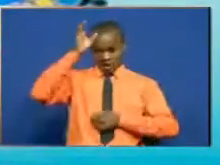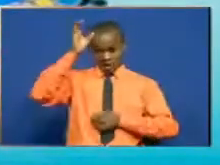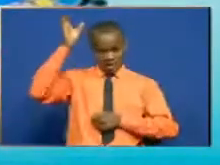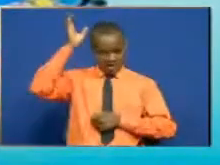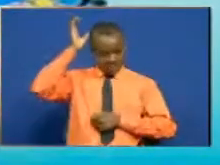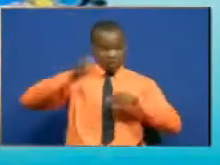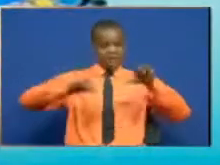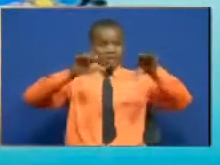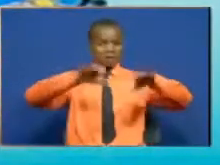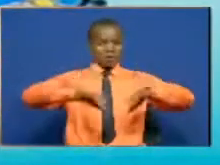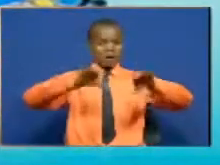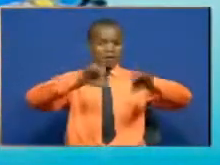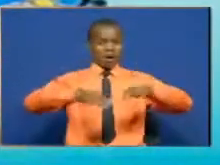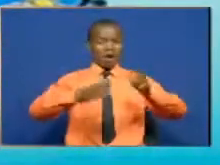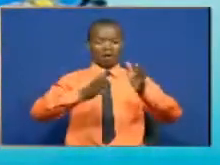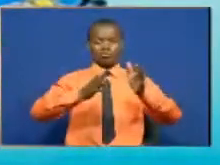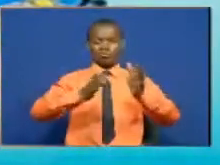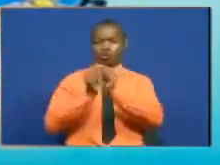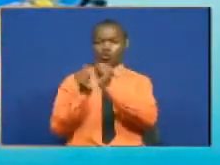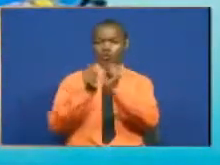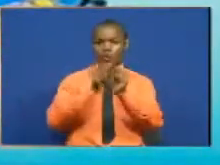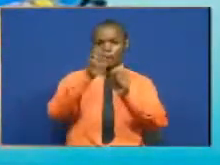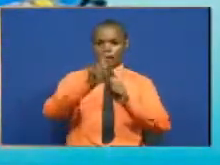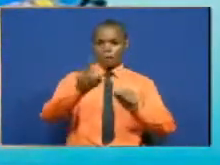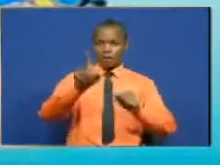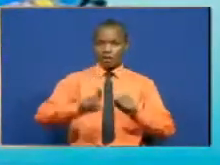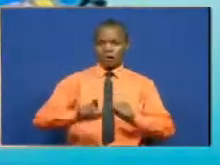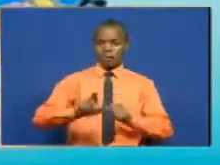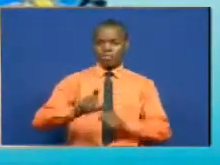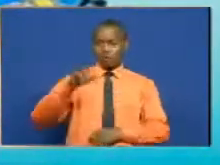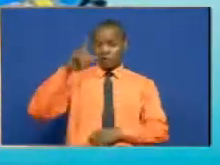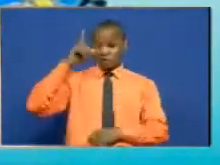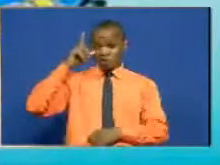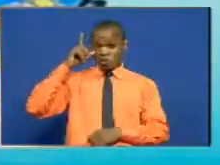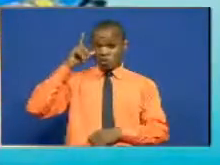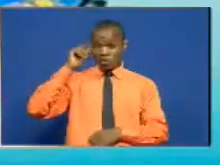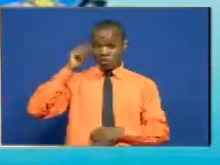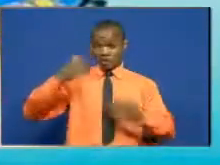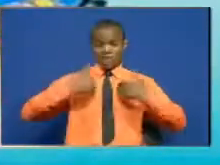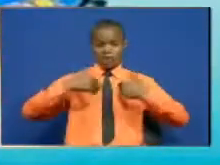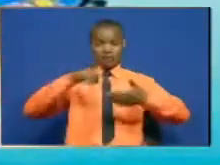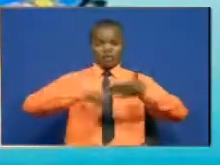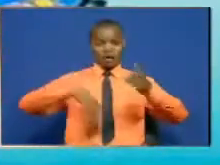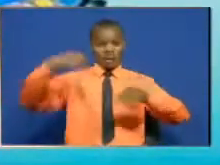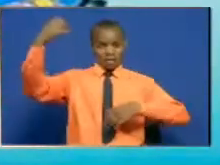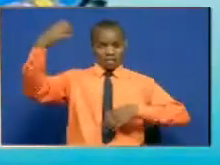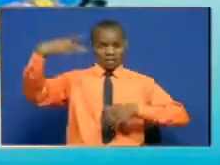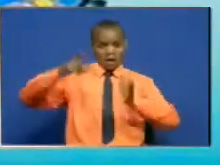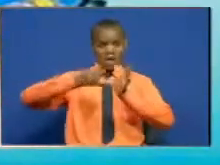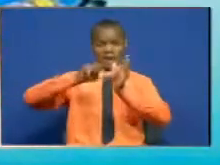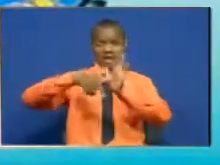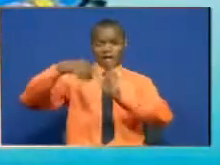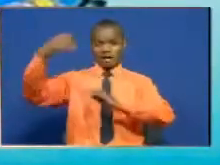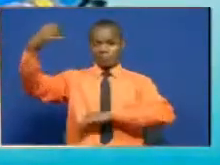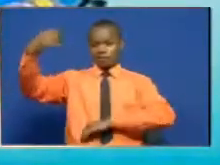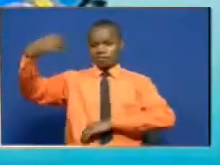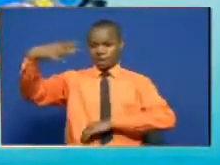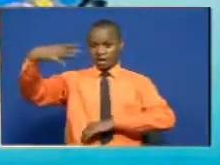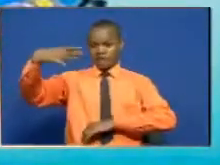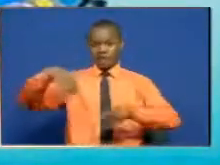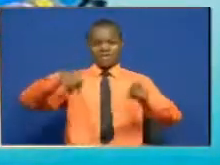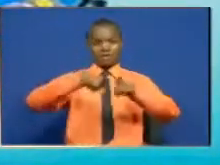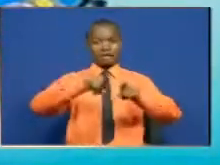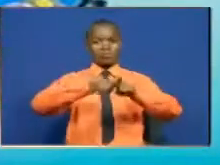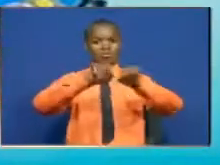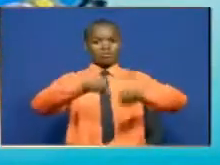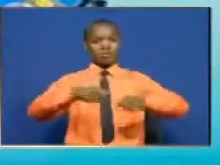by thunderstorms. Areas of the coastal region will be having showers accompanied by sunny intervals and the same will be in areas of Makindu and